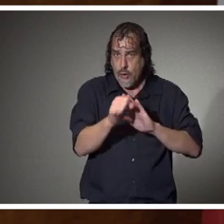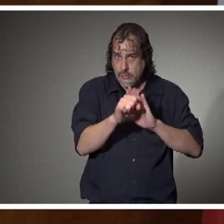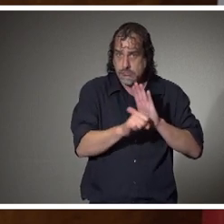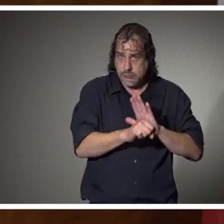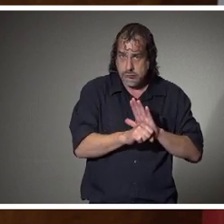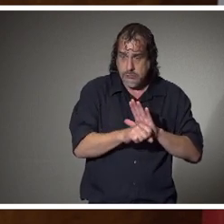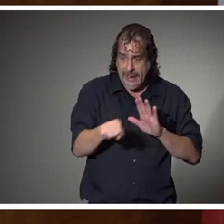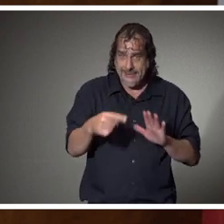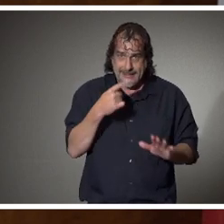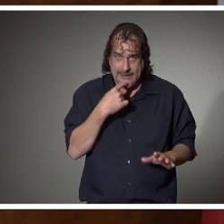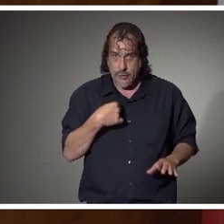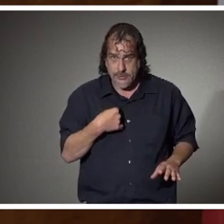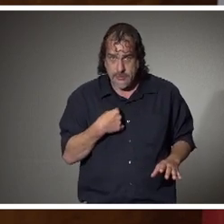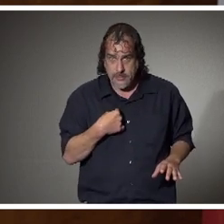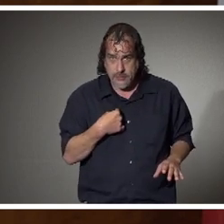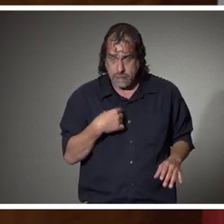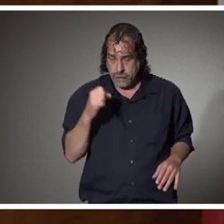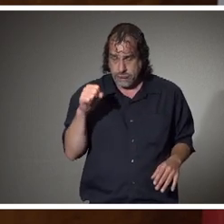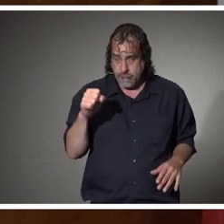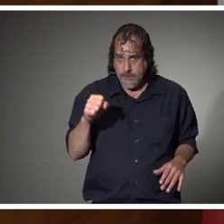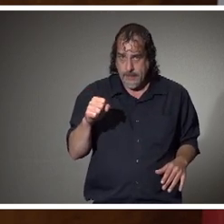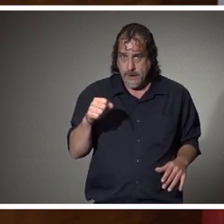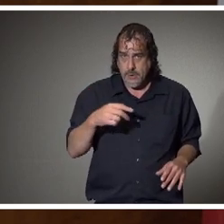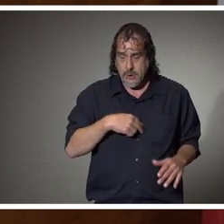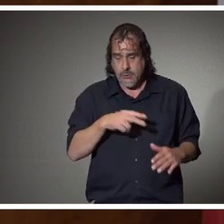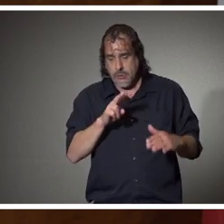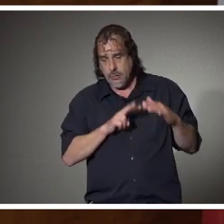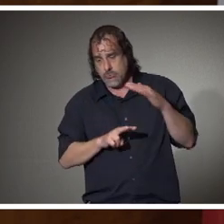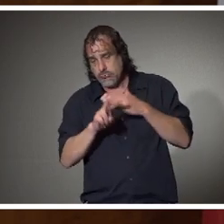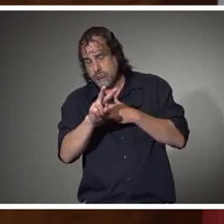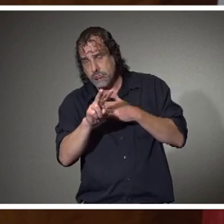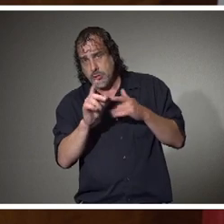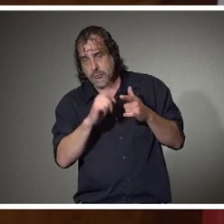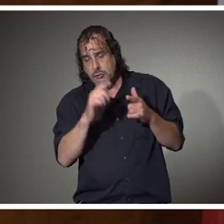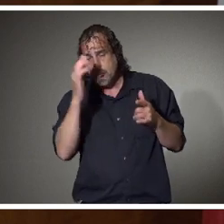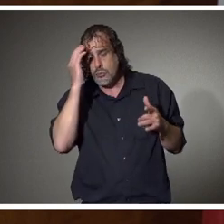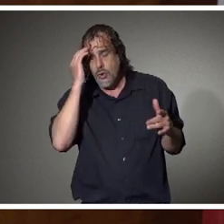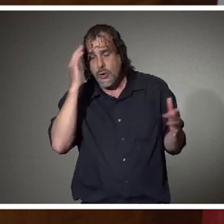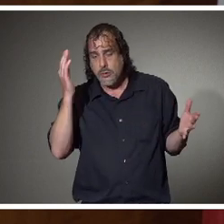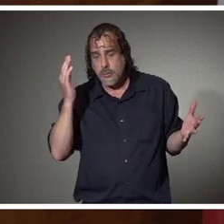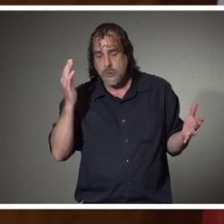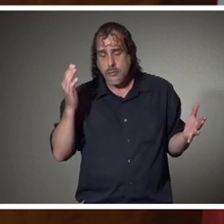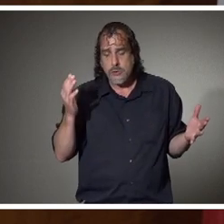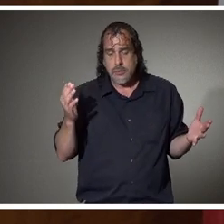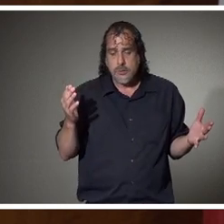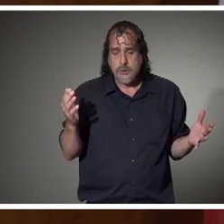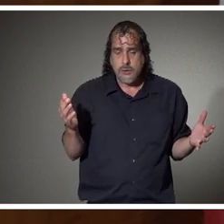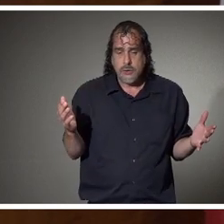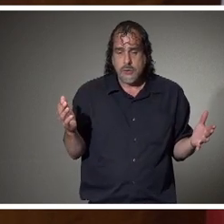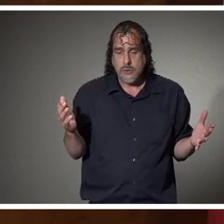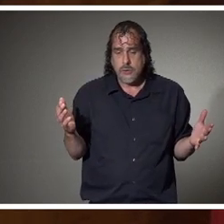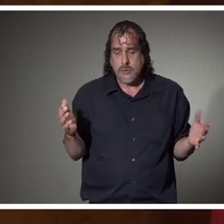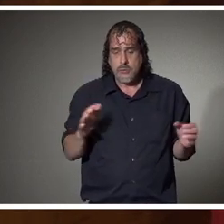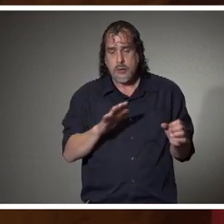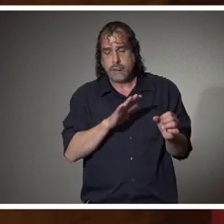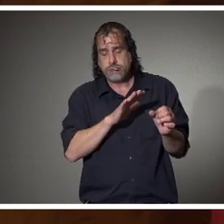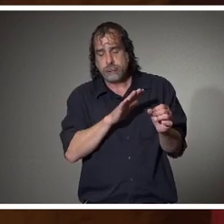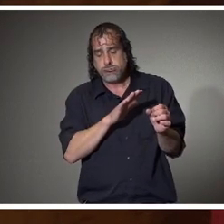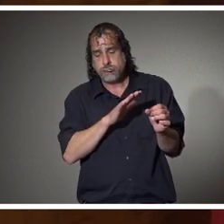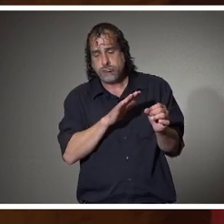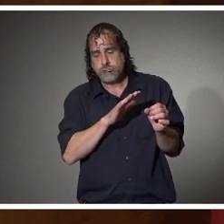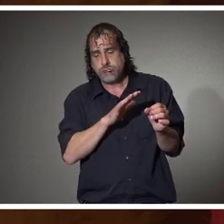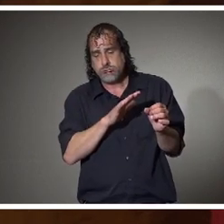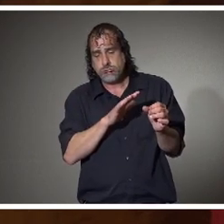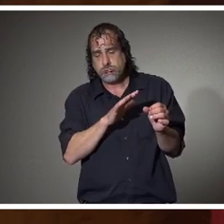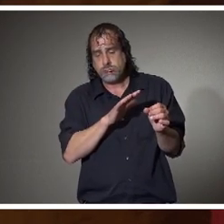currently exists. And we look forward to knowing that there is sufficient. There's a large